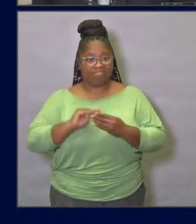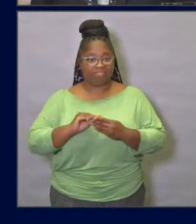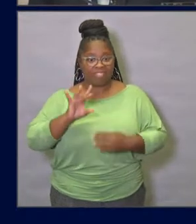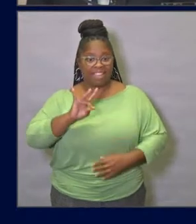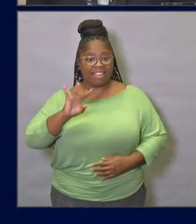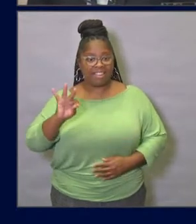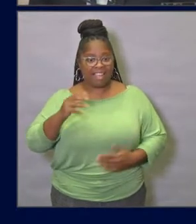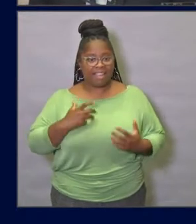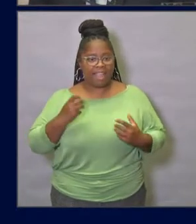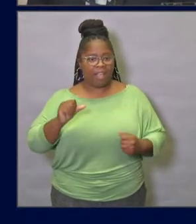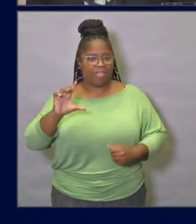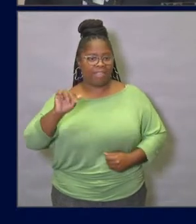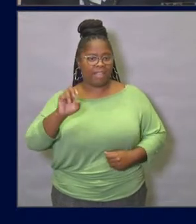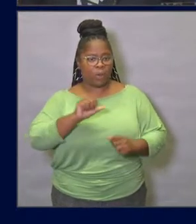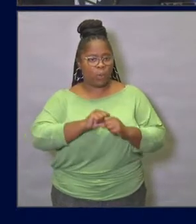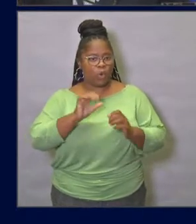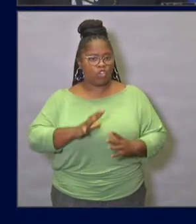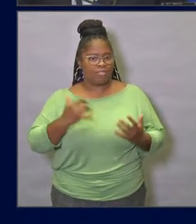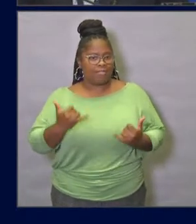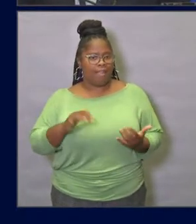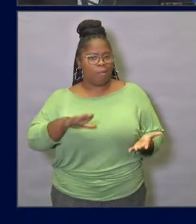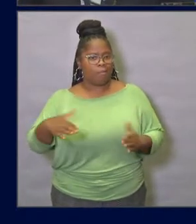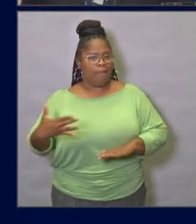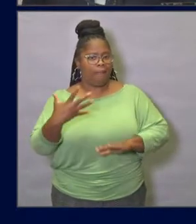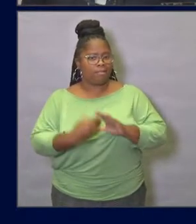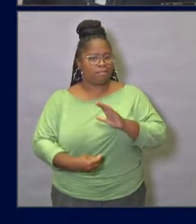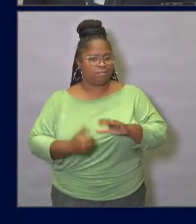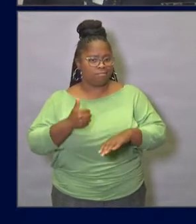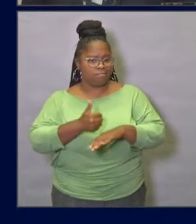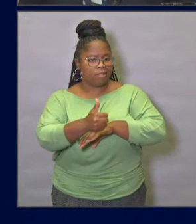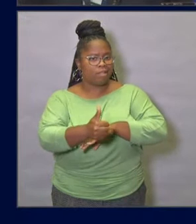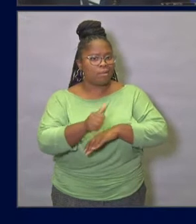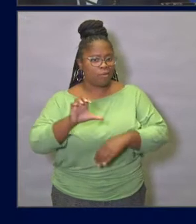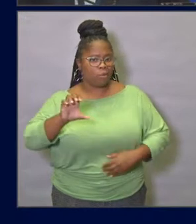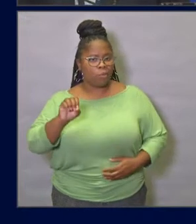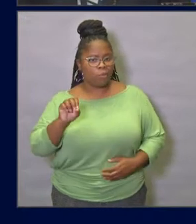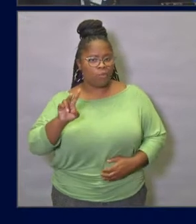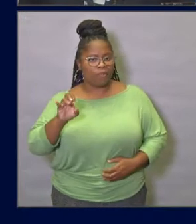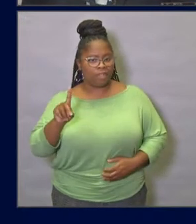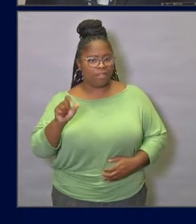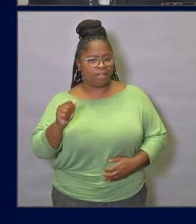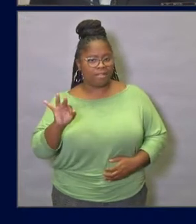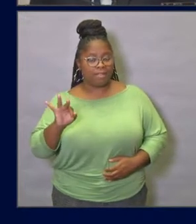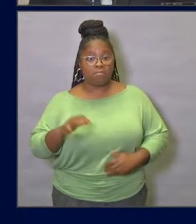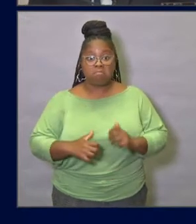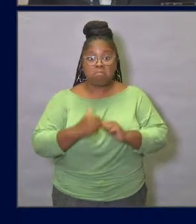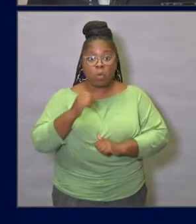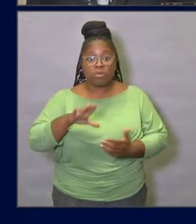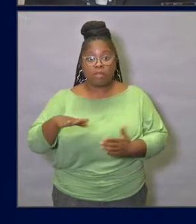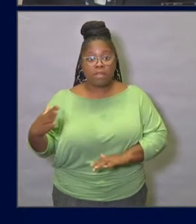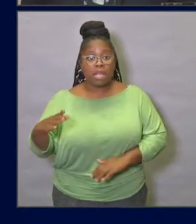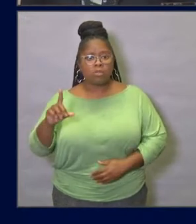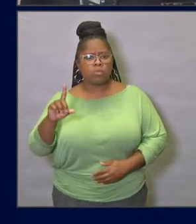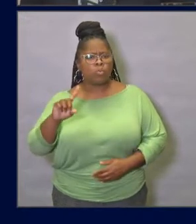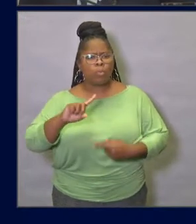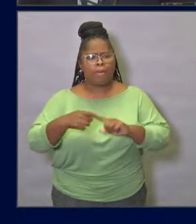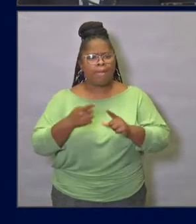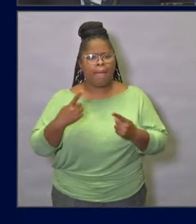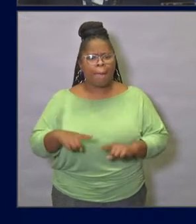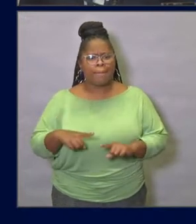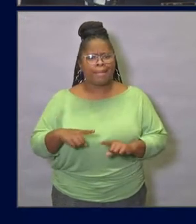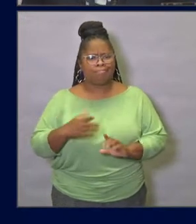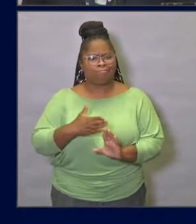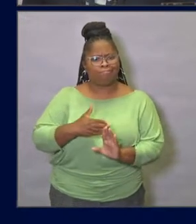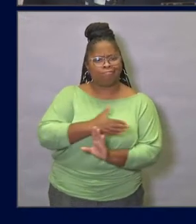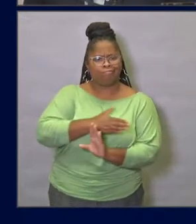have passed away from COVID-19. And the majority of the deaths, as you can see here, happened early in the pandemic,